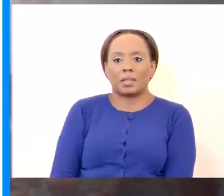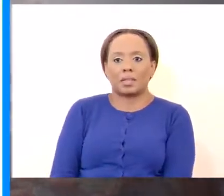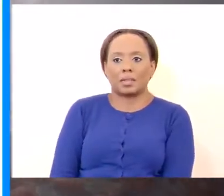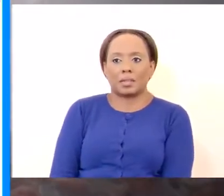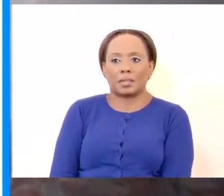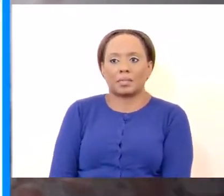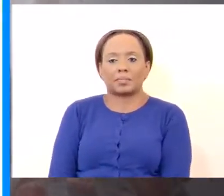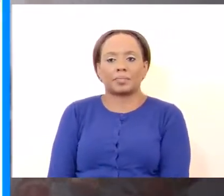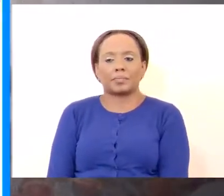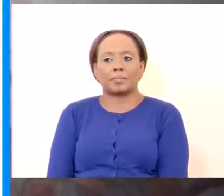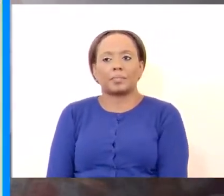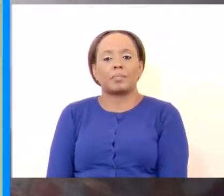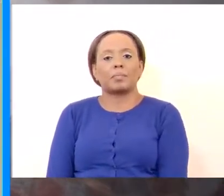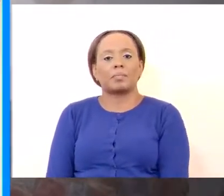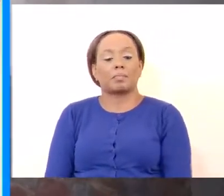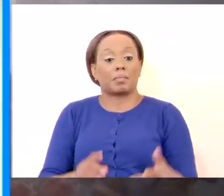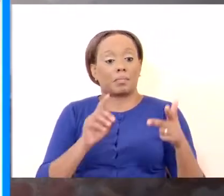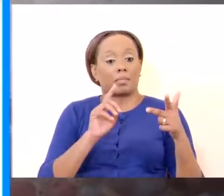for Dr. Bess,